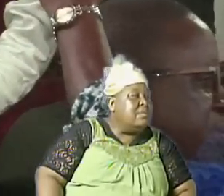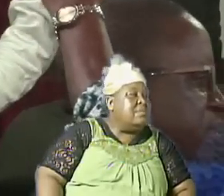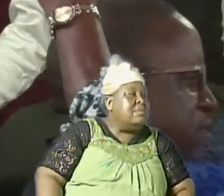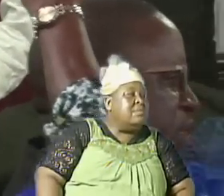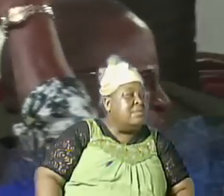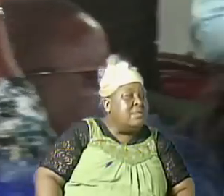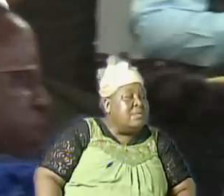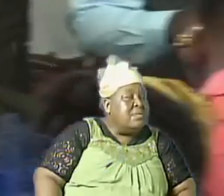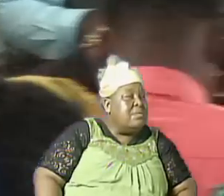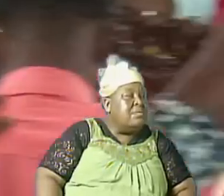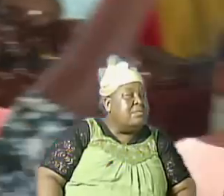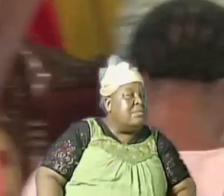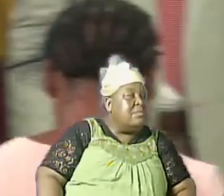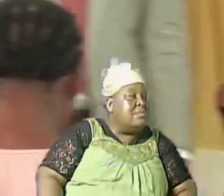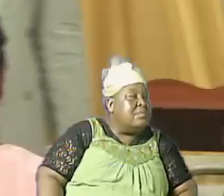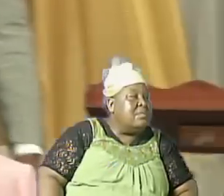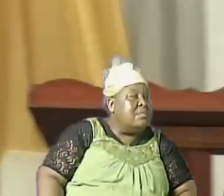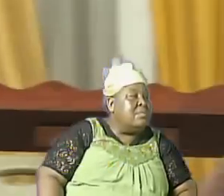Pornography.